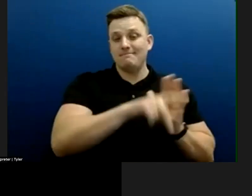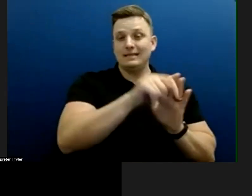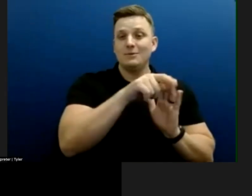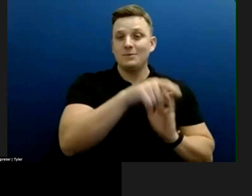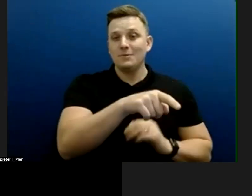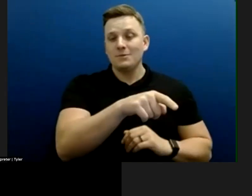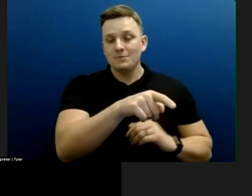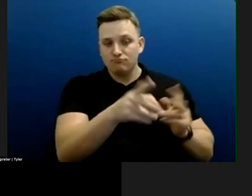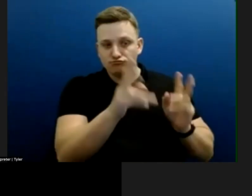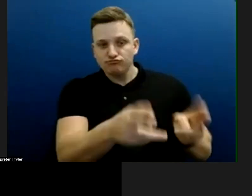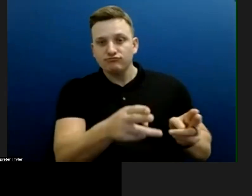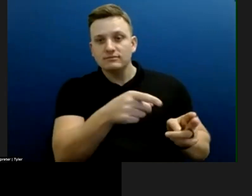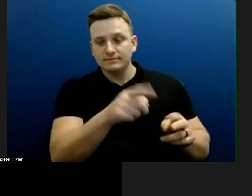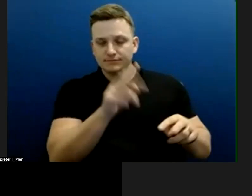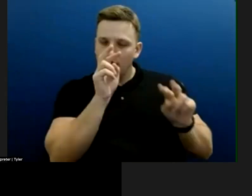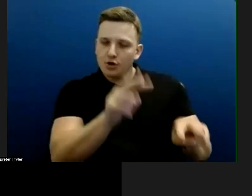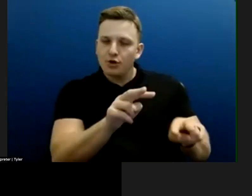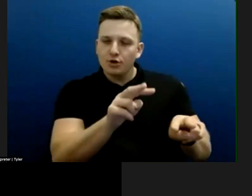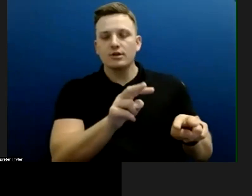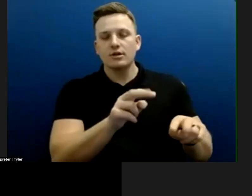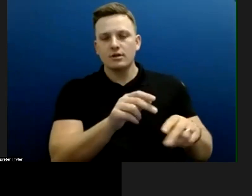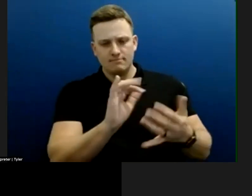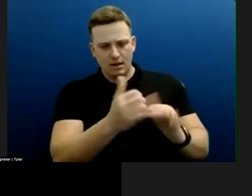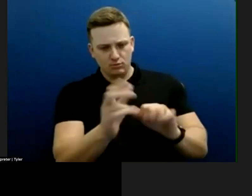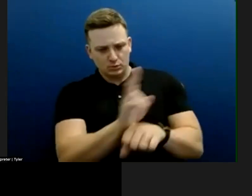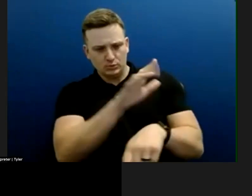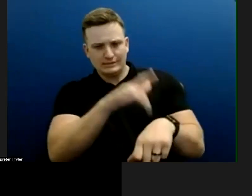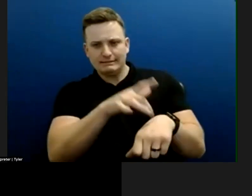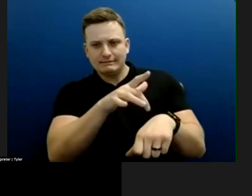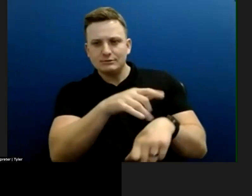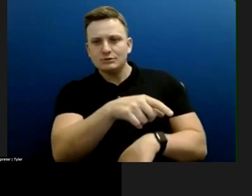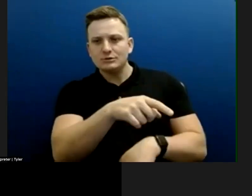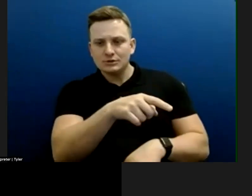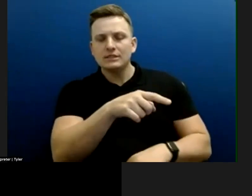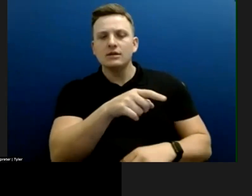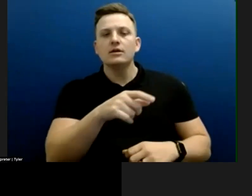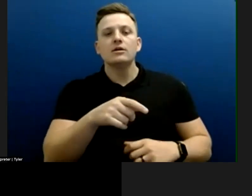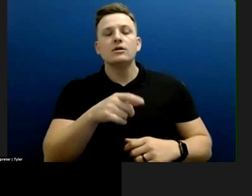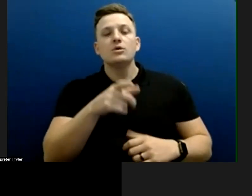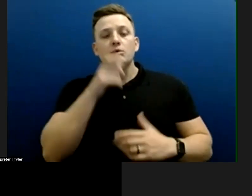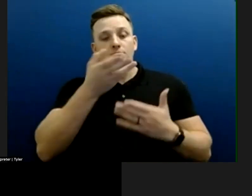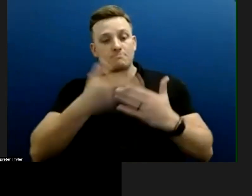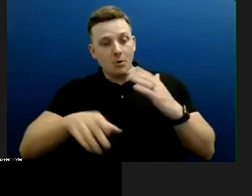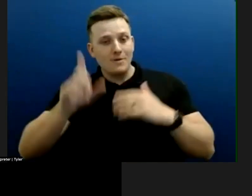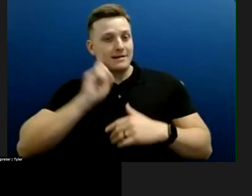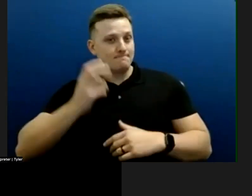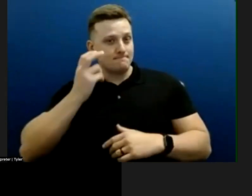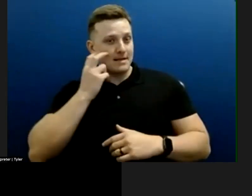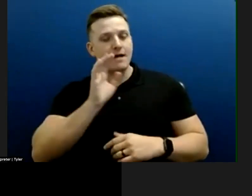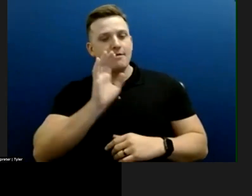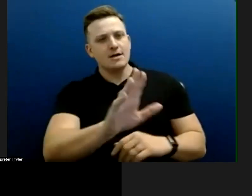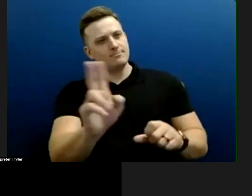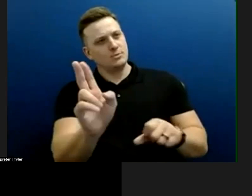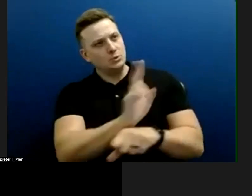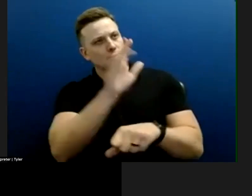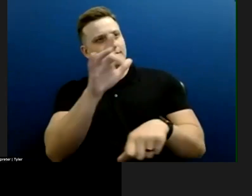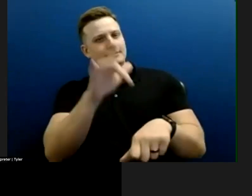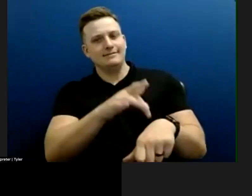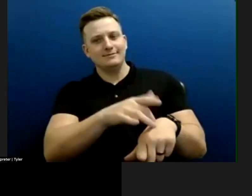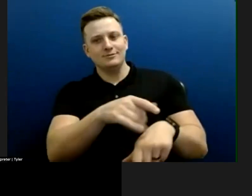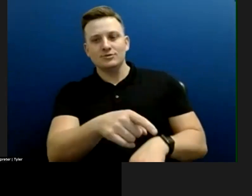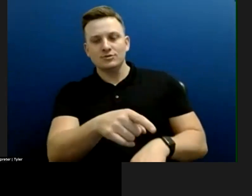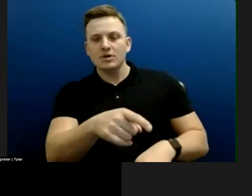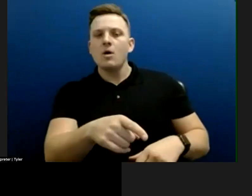really, really look at the use of touch for people born deaf-blind, then I think we can